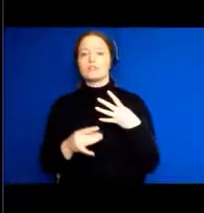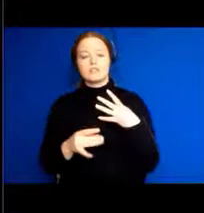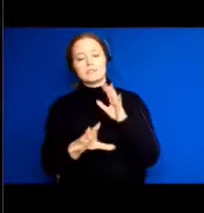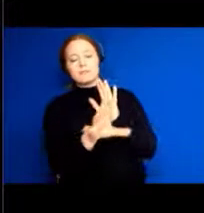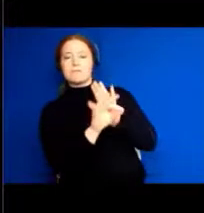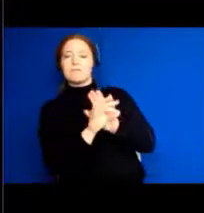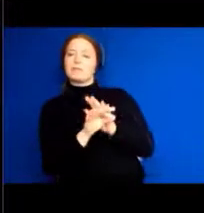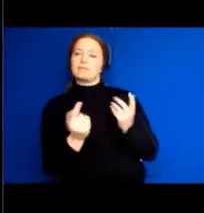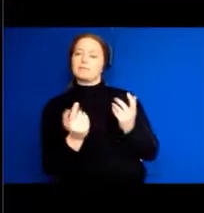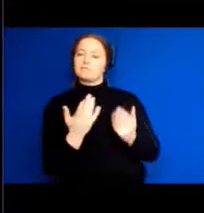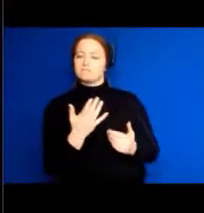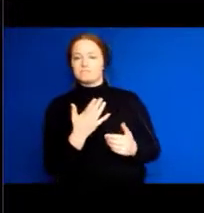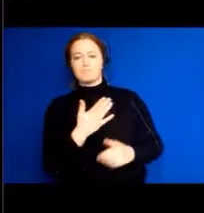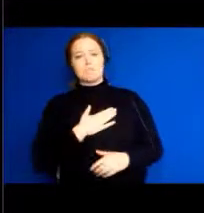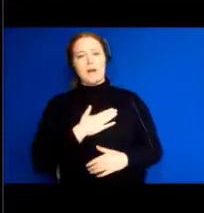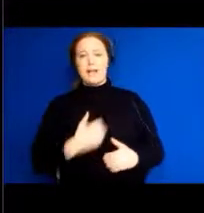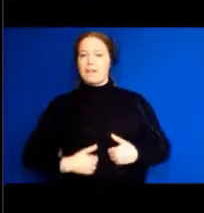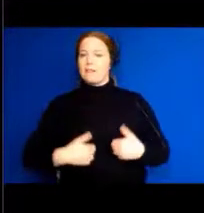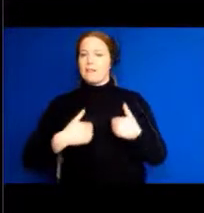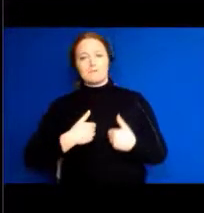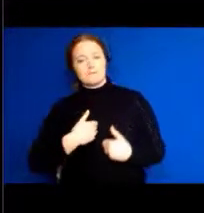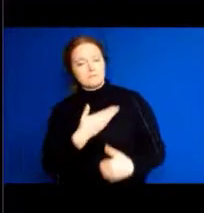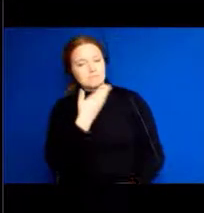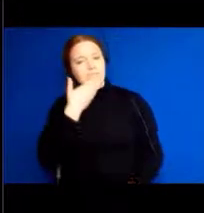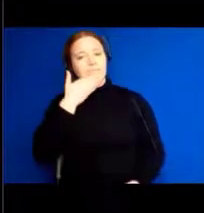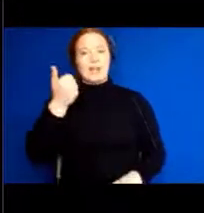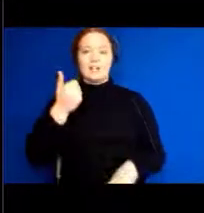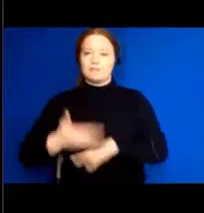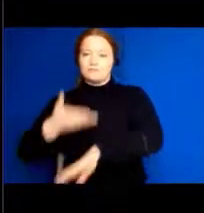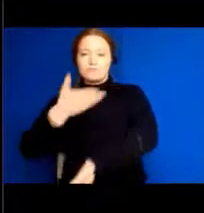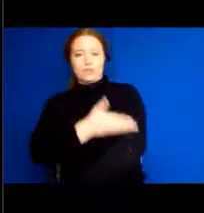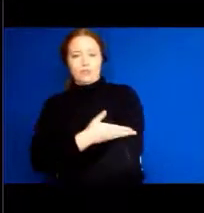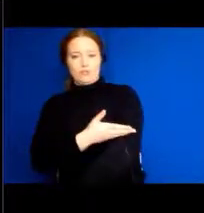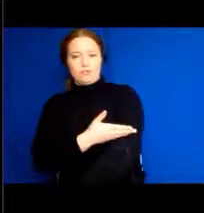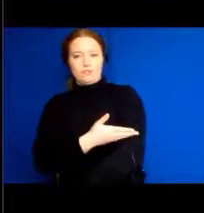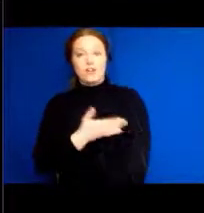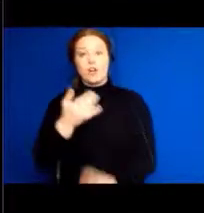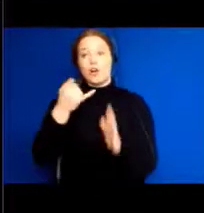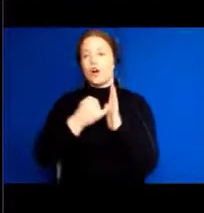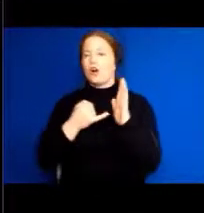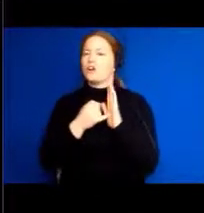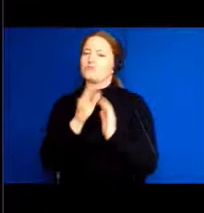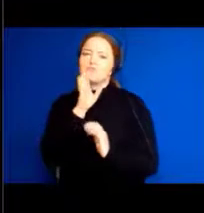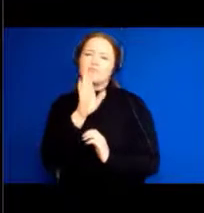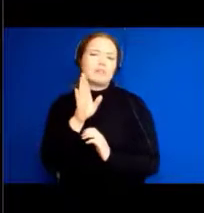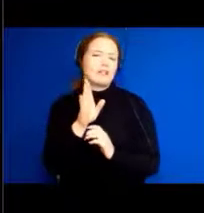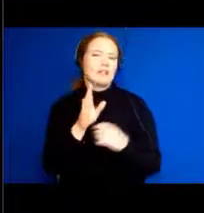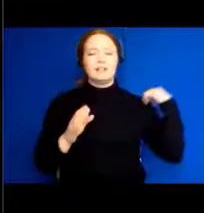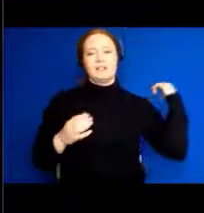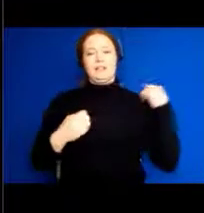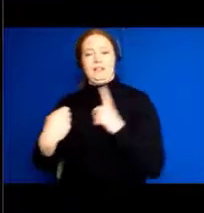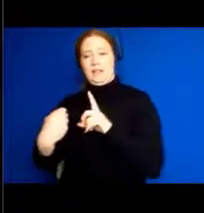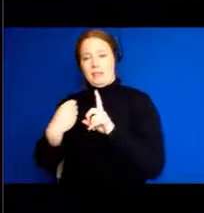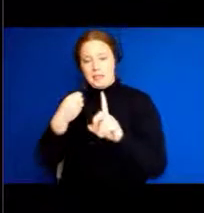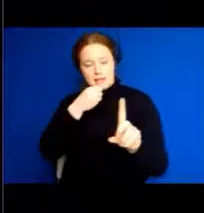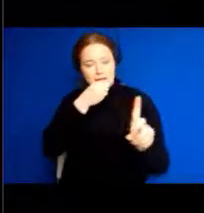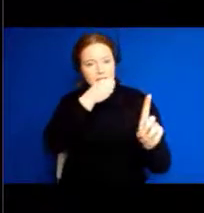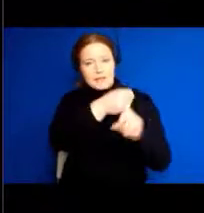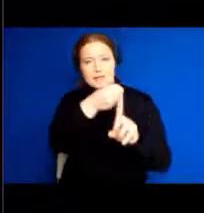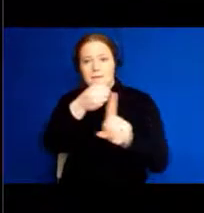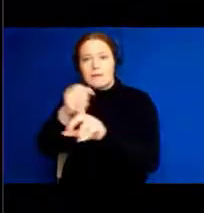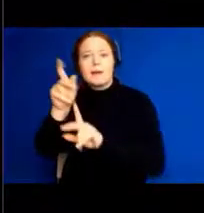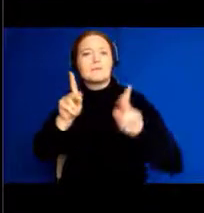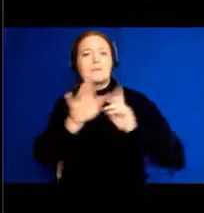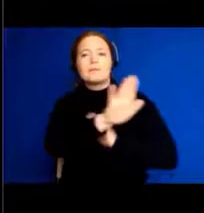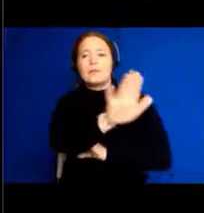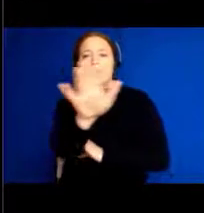and getting your affairs in order. Art gives us this, and it doesn't matter what type of art, whether it's collage, whether it's